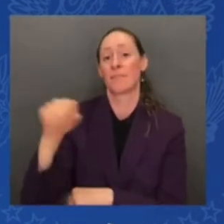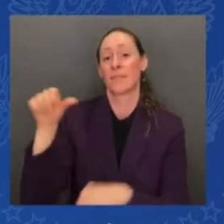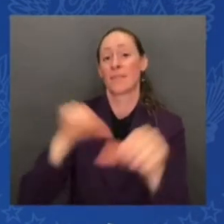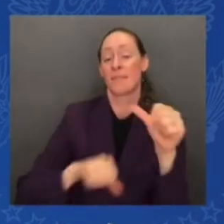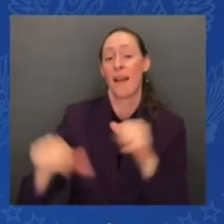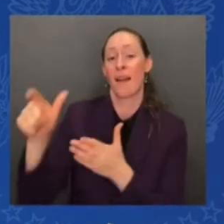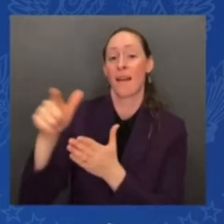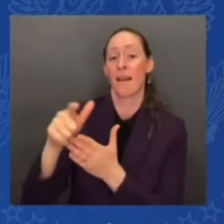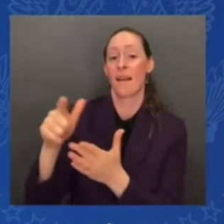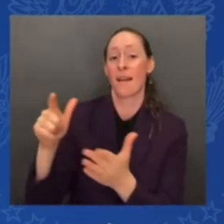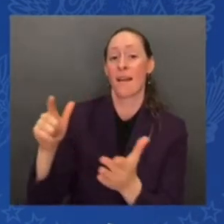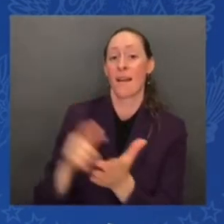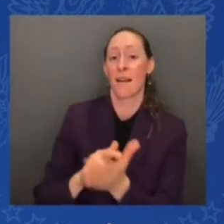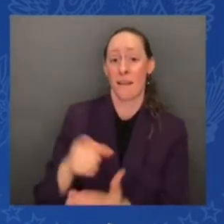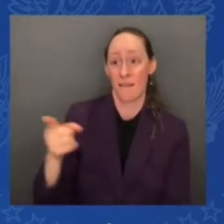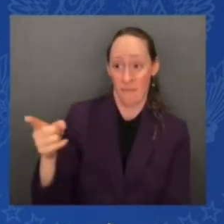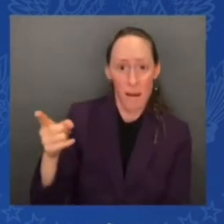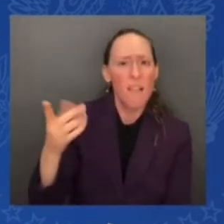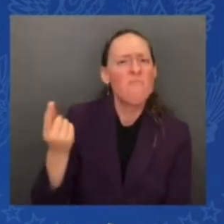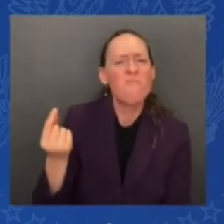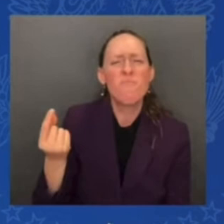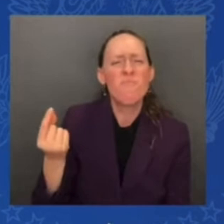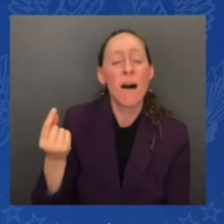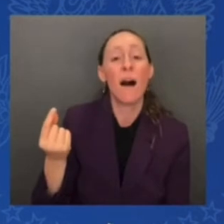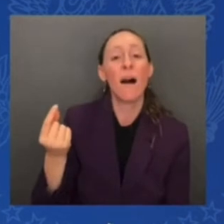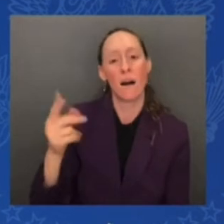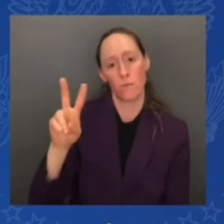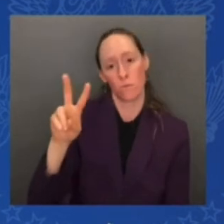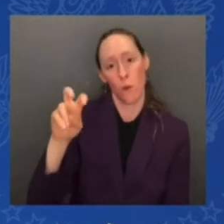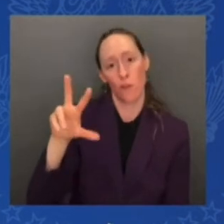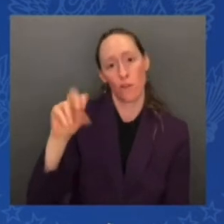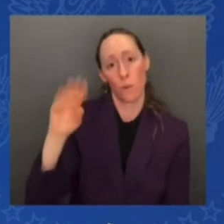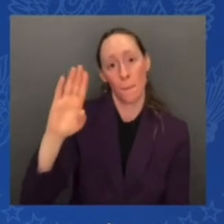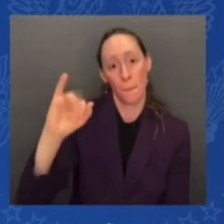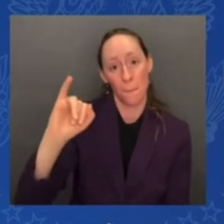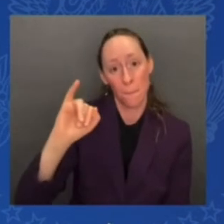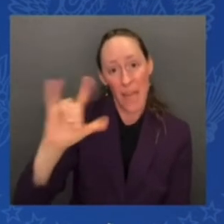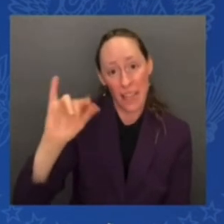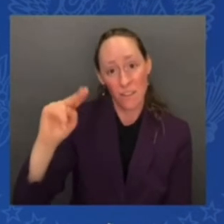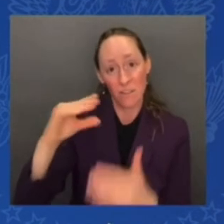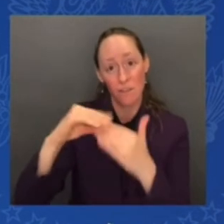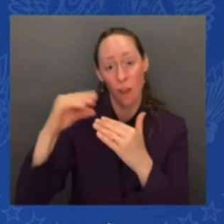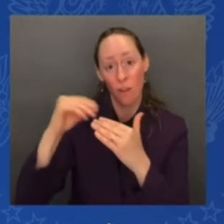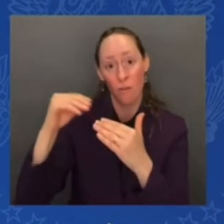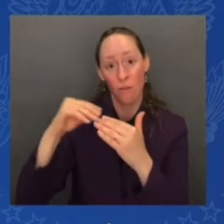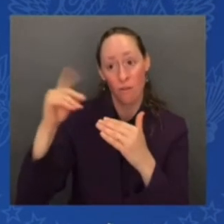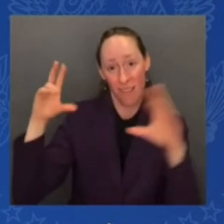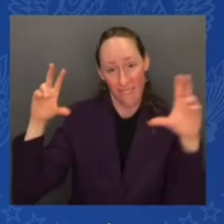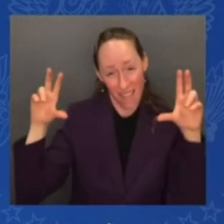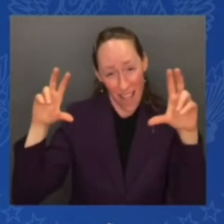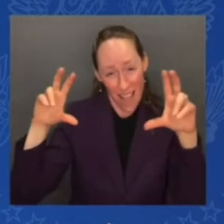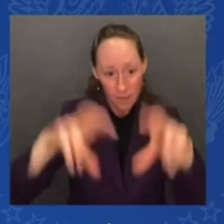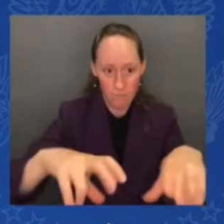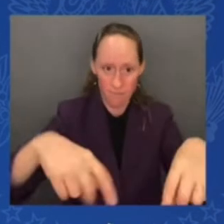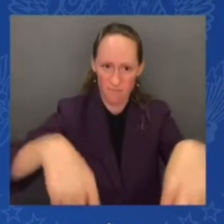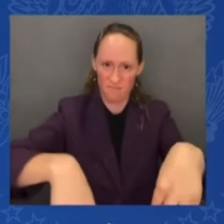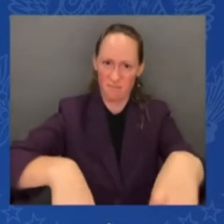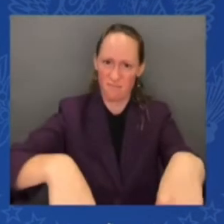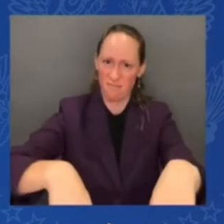$230 billion. $230 billion. To